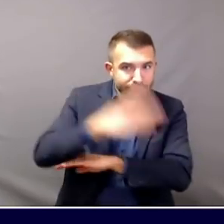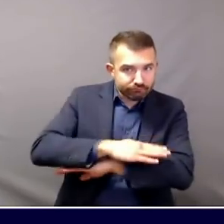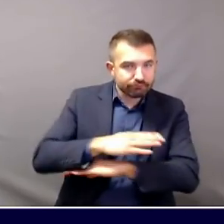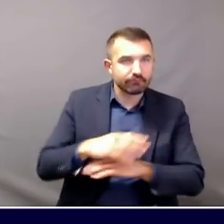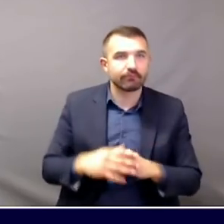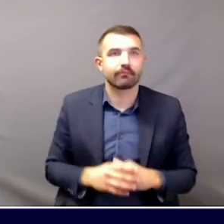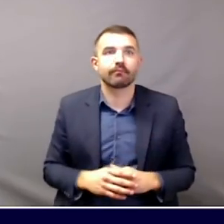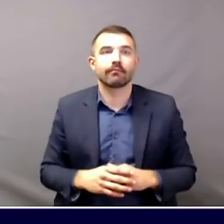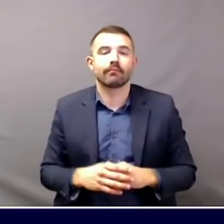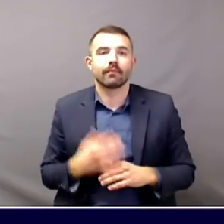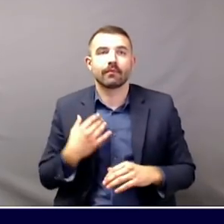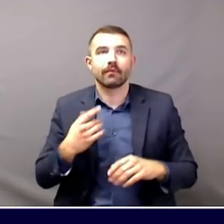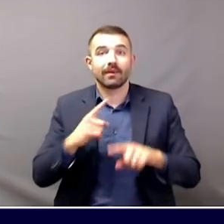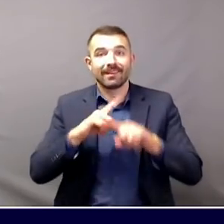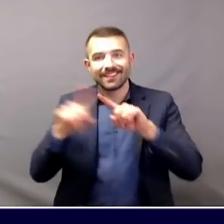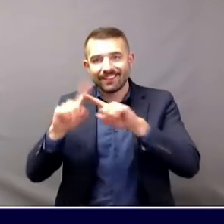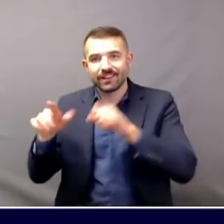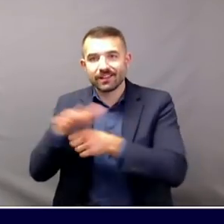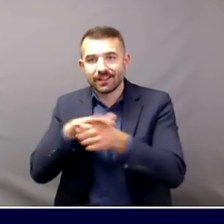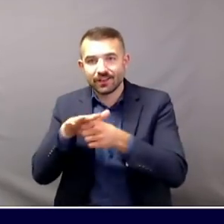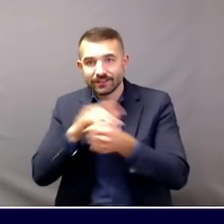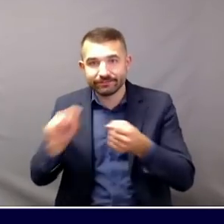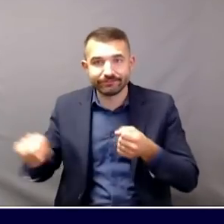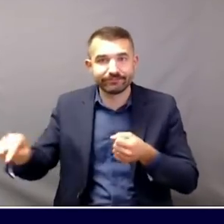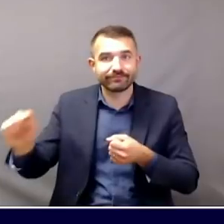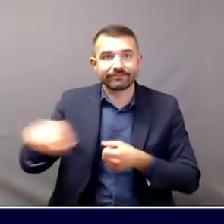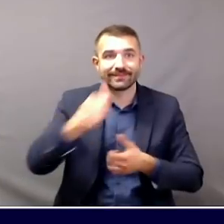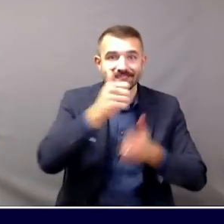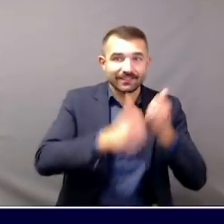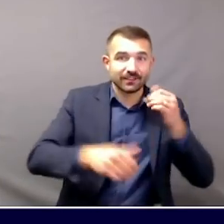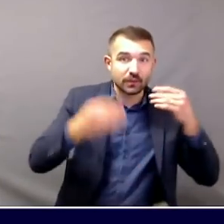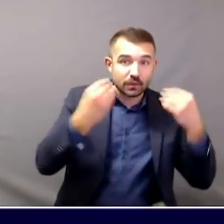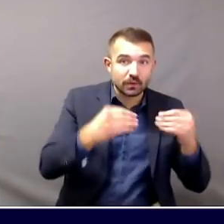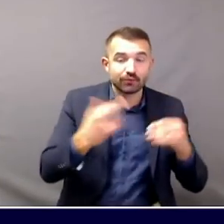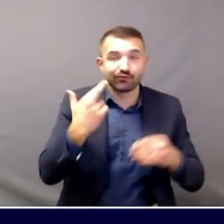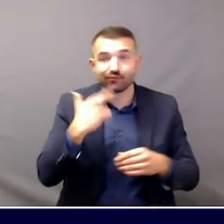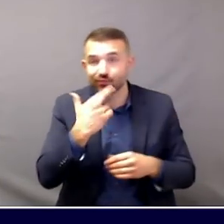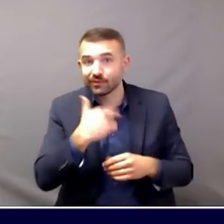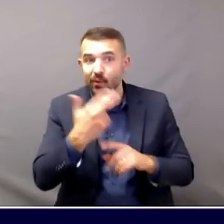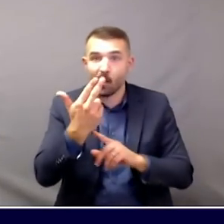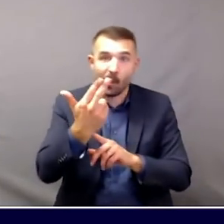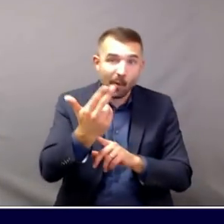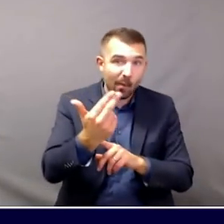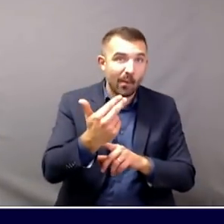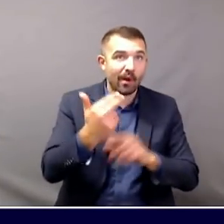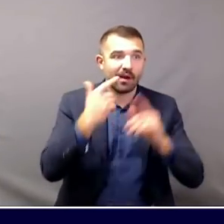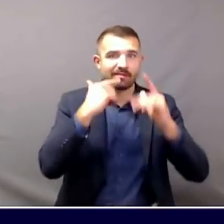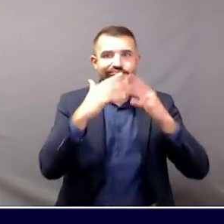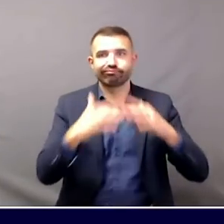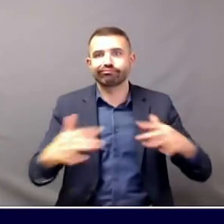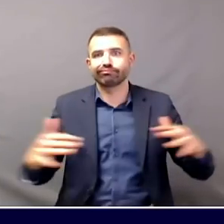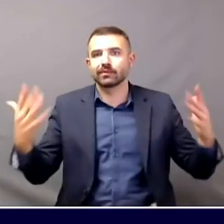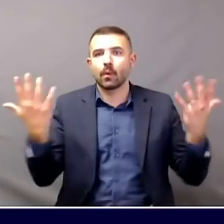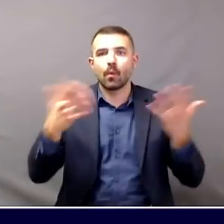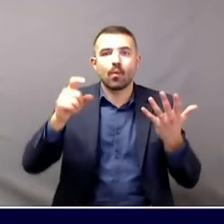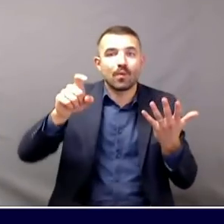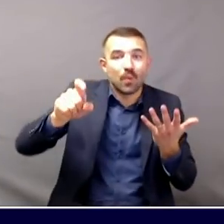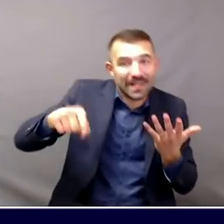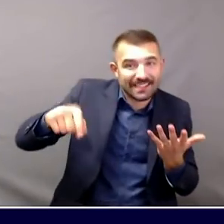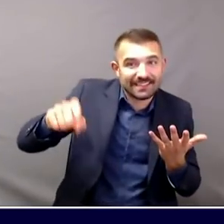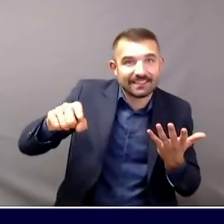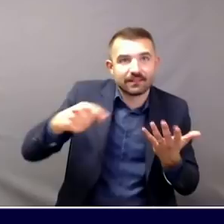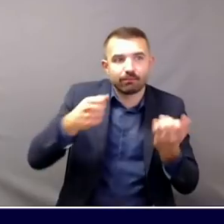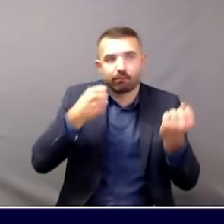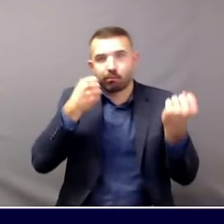those stores, retail establishments, lodging, the tools that they need to be able to help us in this basic public health. Because